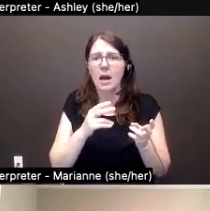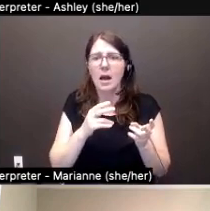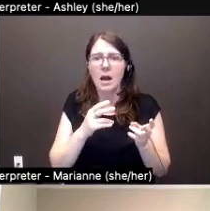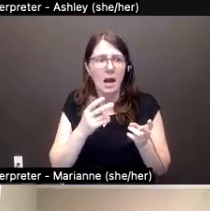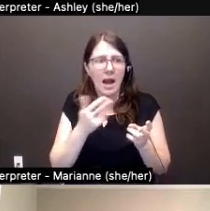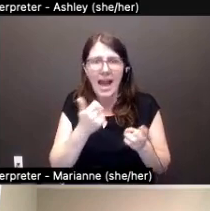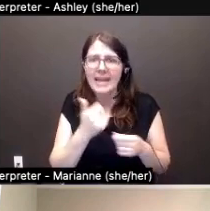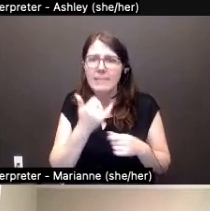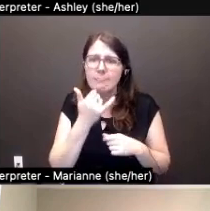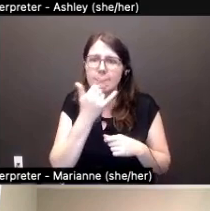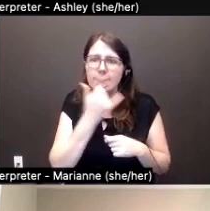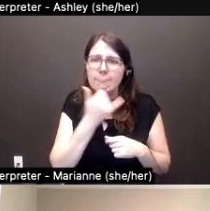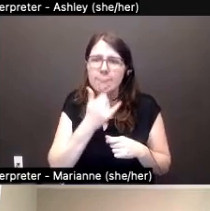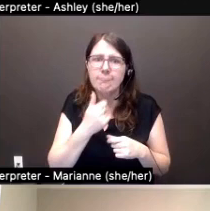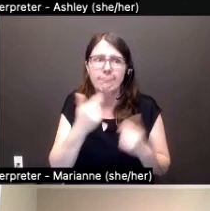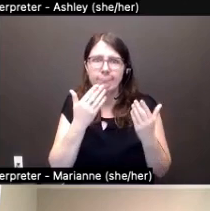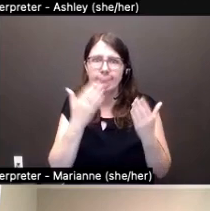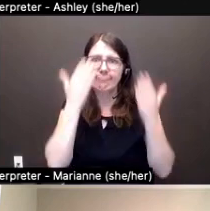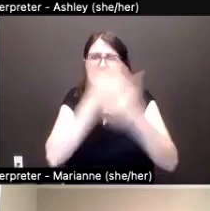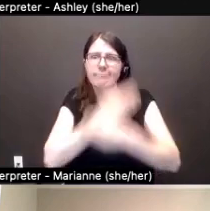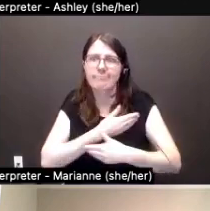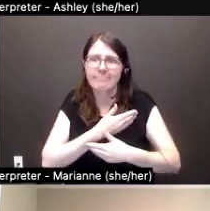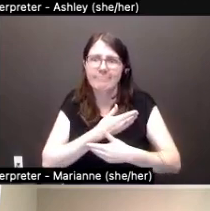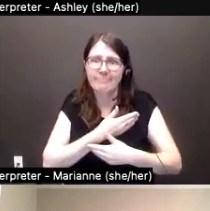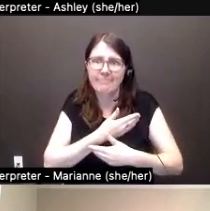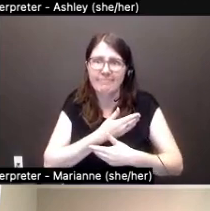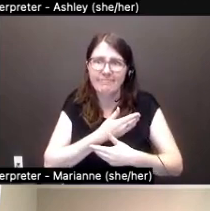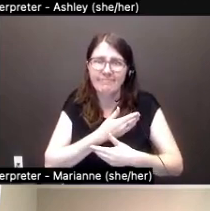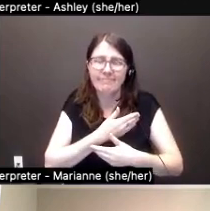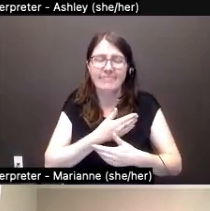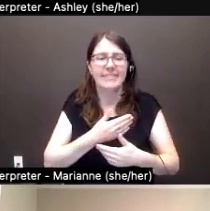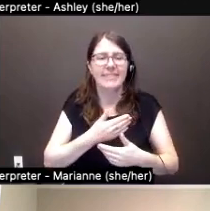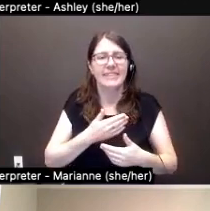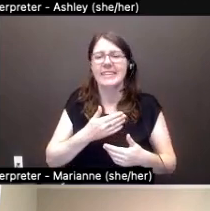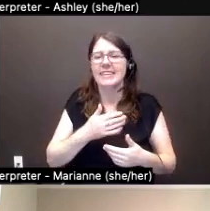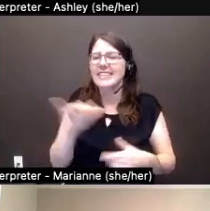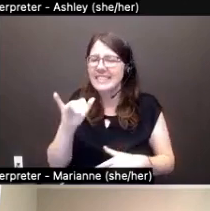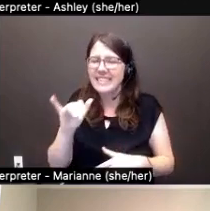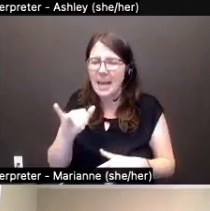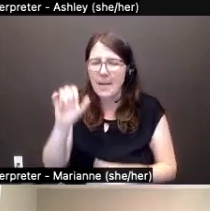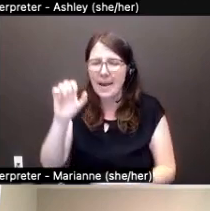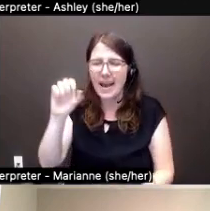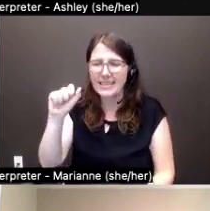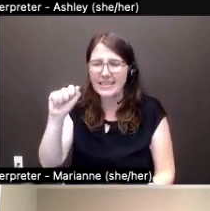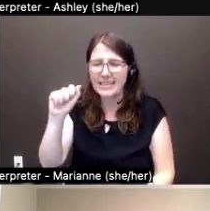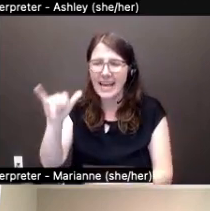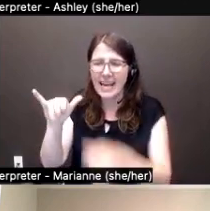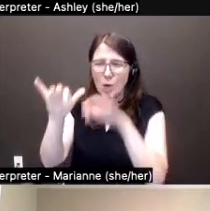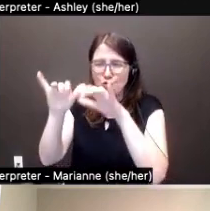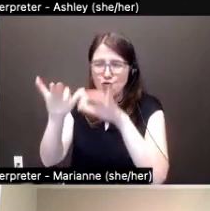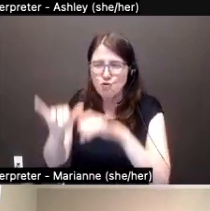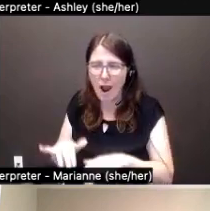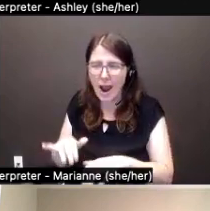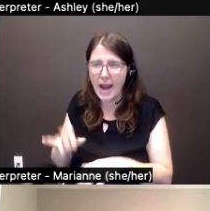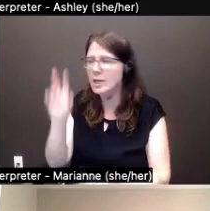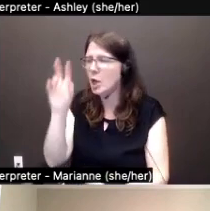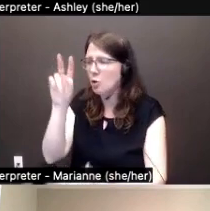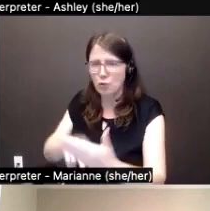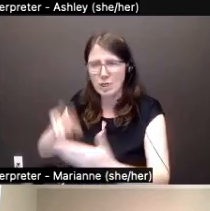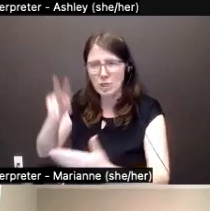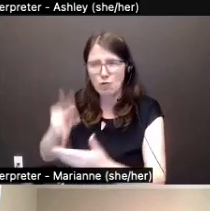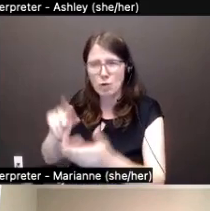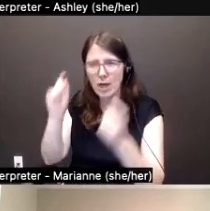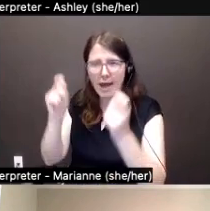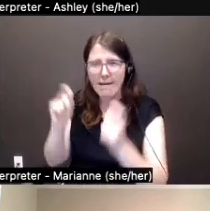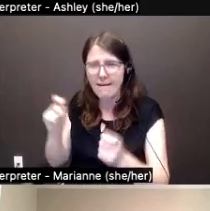finding that small mistake, and of course, being like a literacy and basic skills, we posted a TikTok with a spelling mistake.